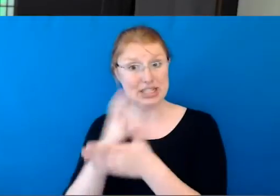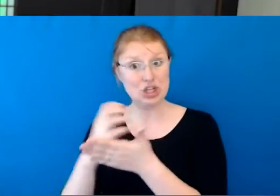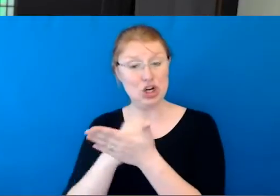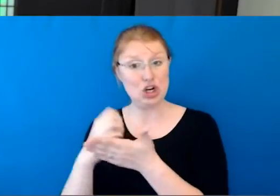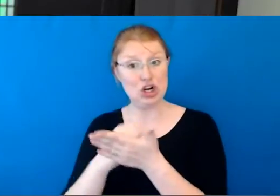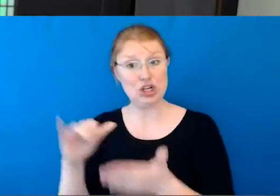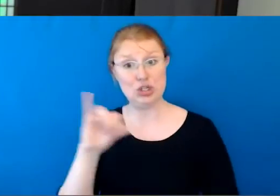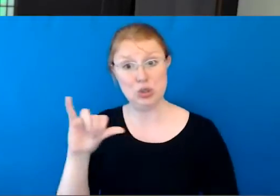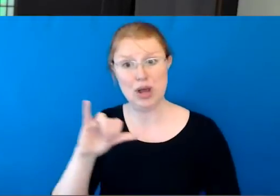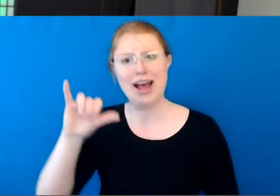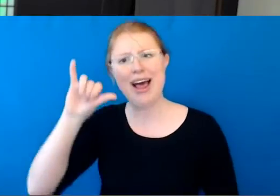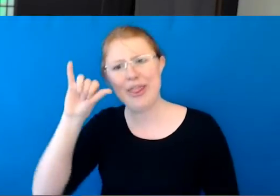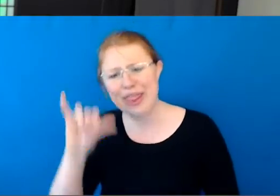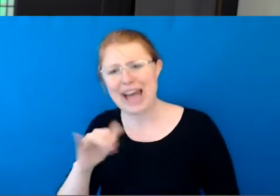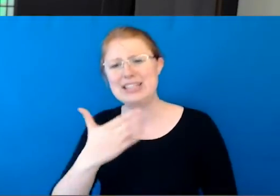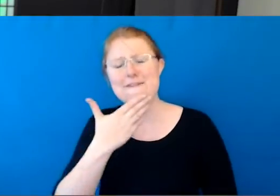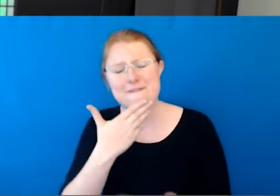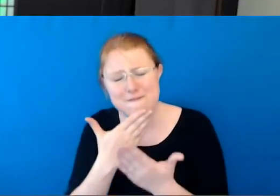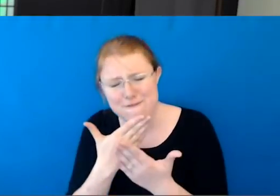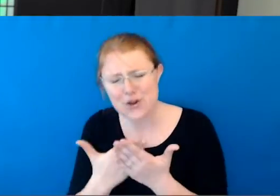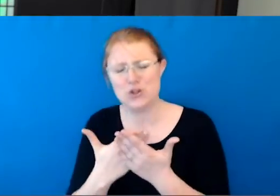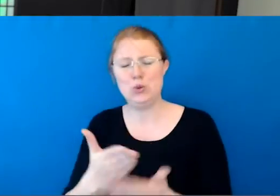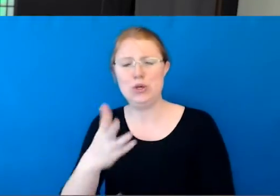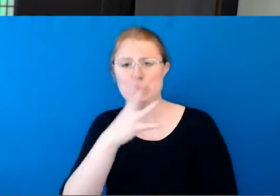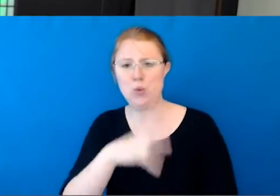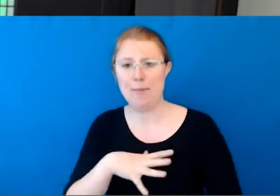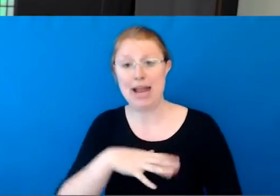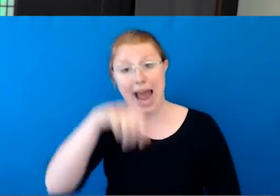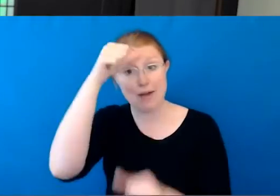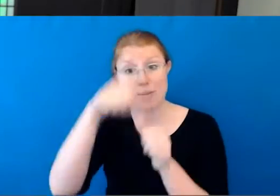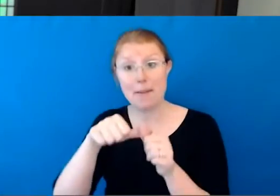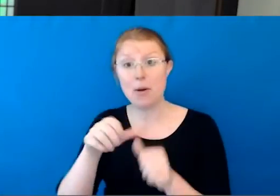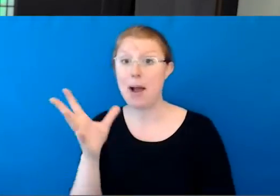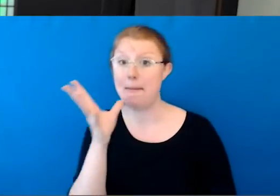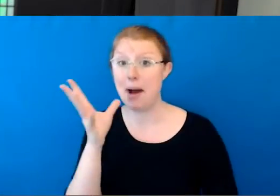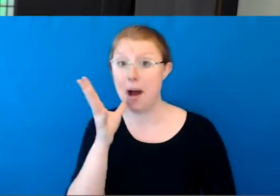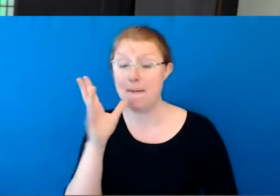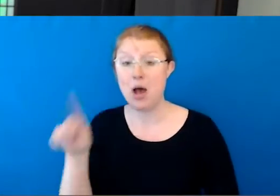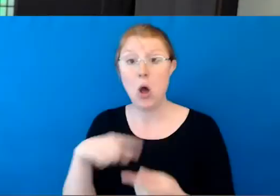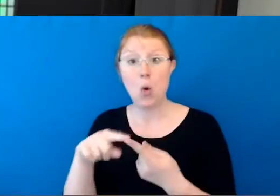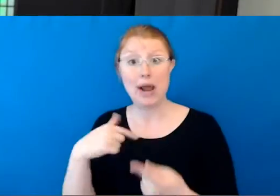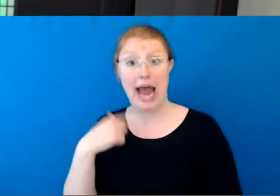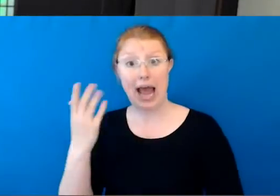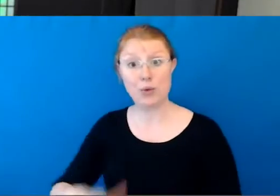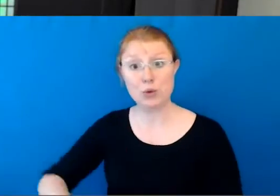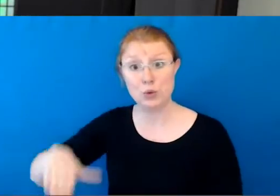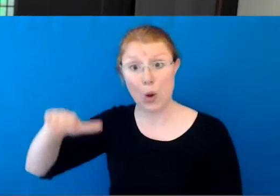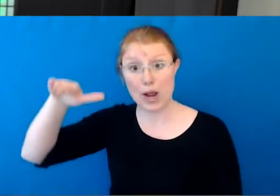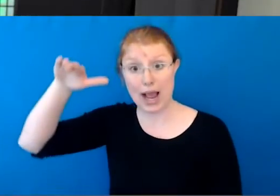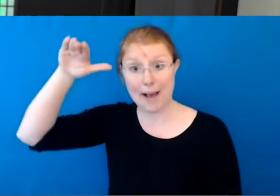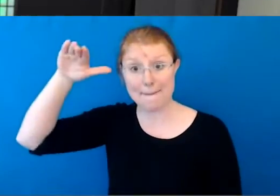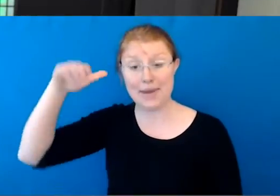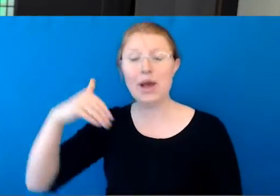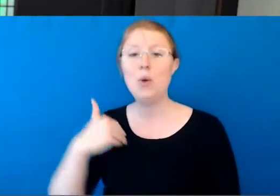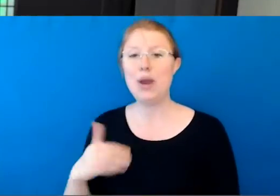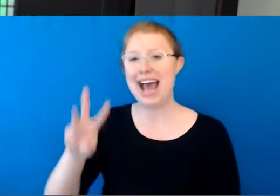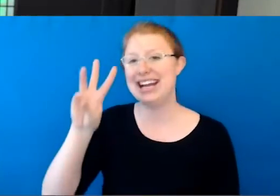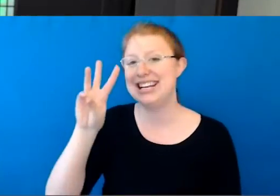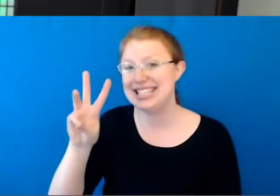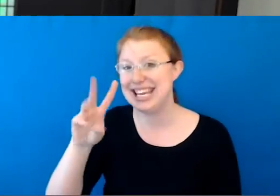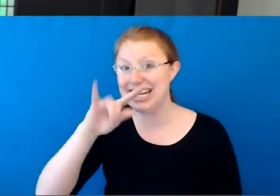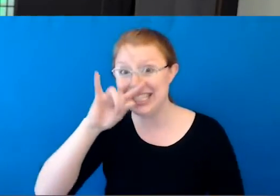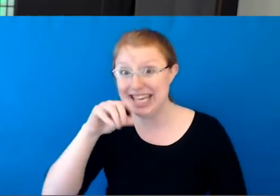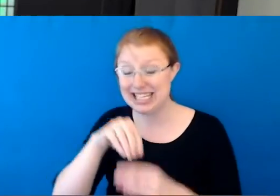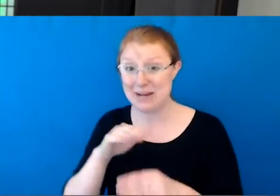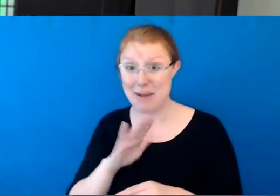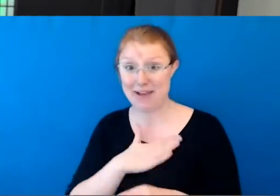of a woman who was not only a godly woman, listening and learning from the apostles' teachings, but she was a profitable